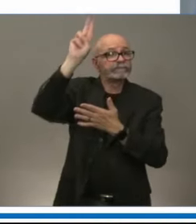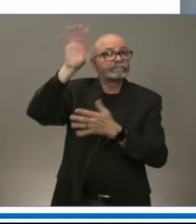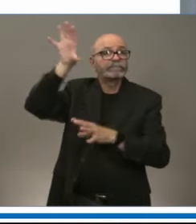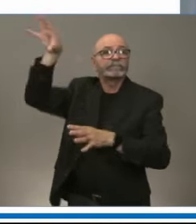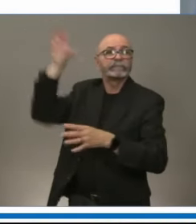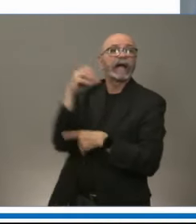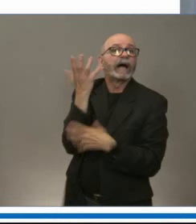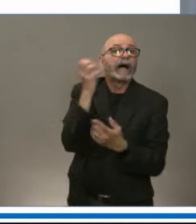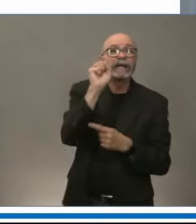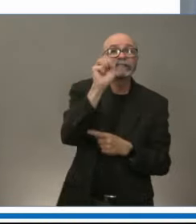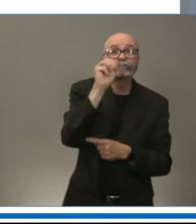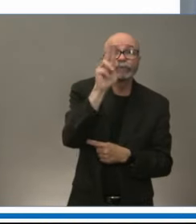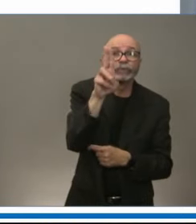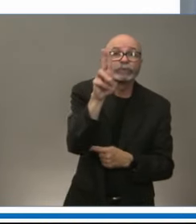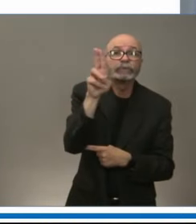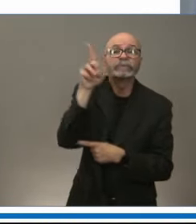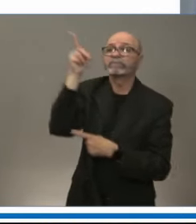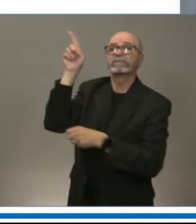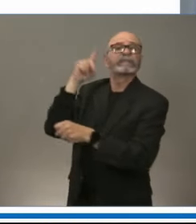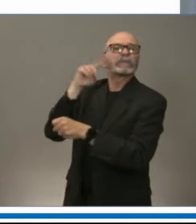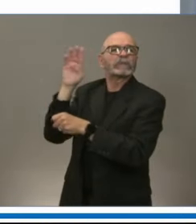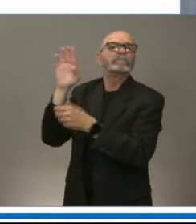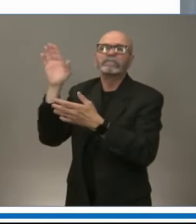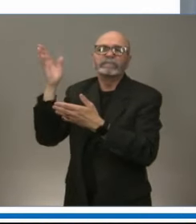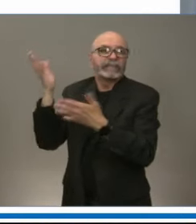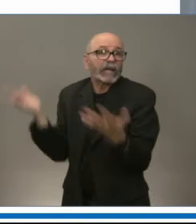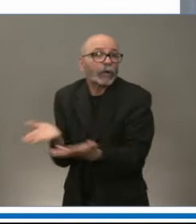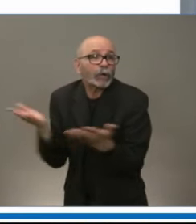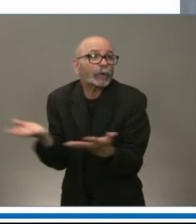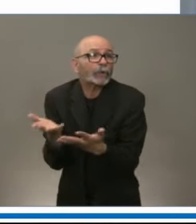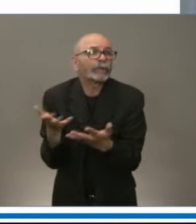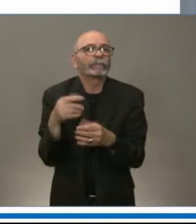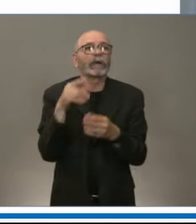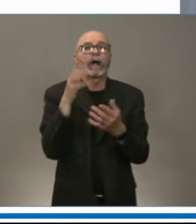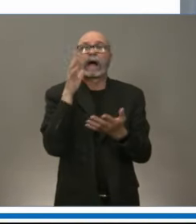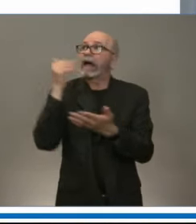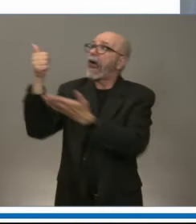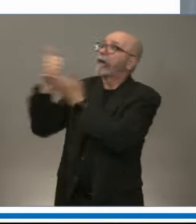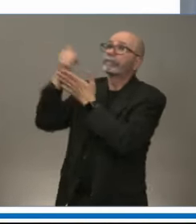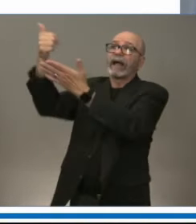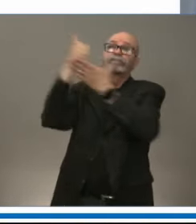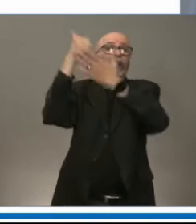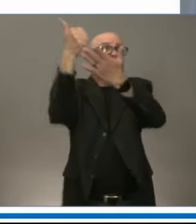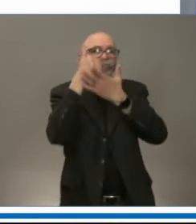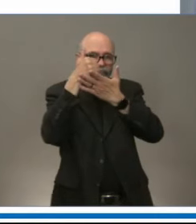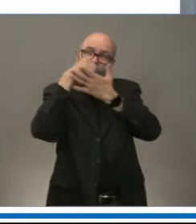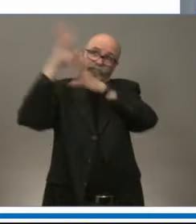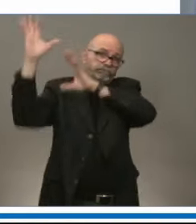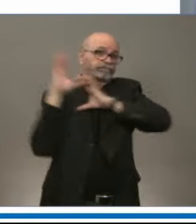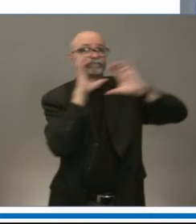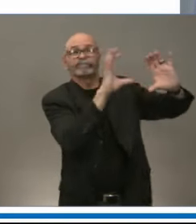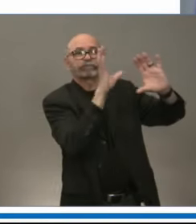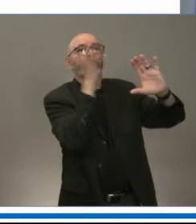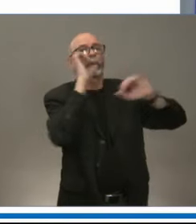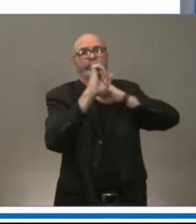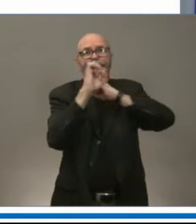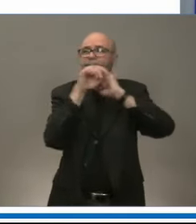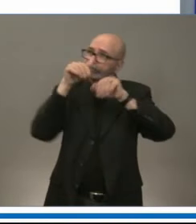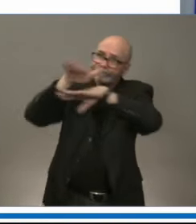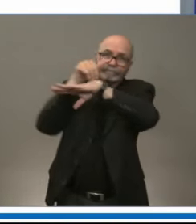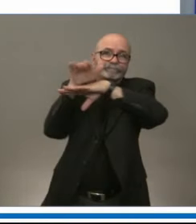local students here, to help us with processing so that we can get this in their hands as quickly as possible. We